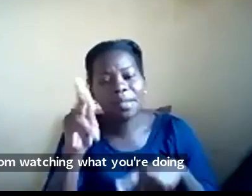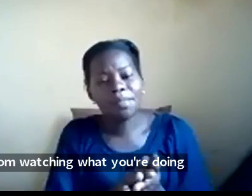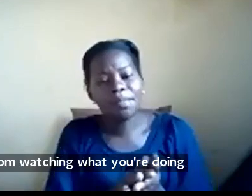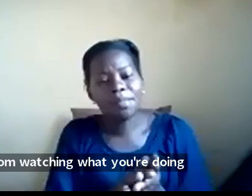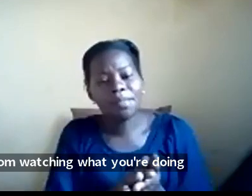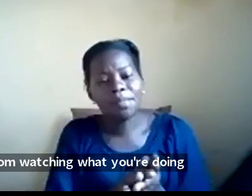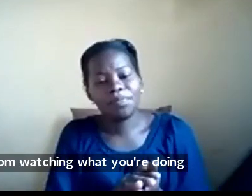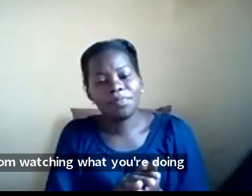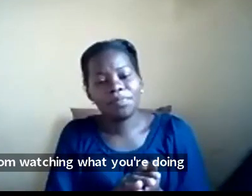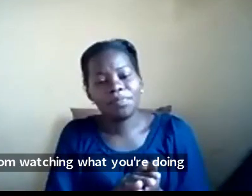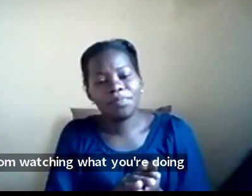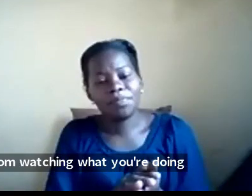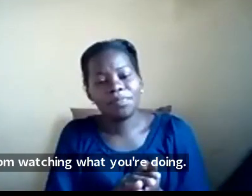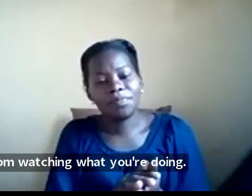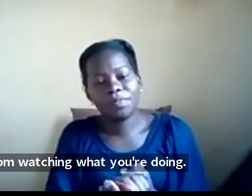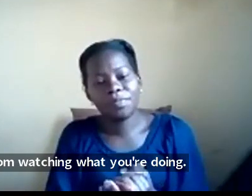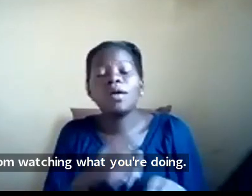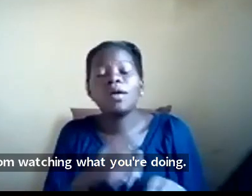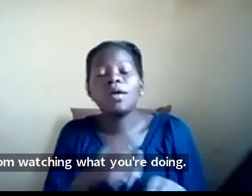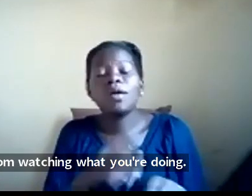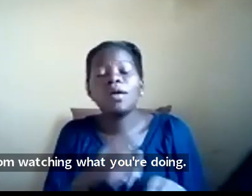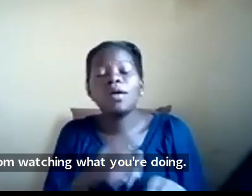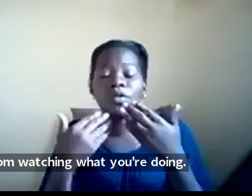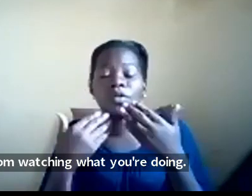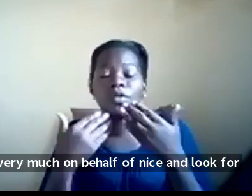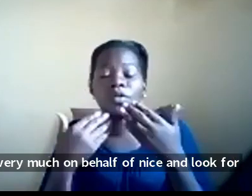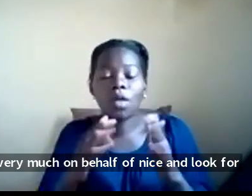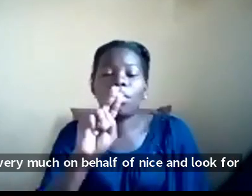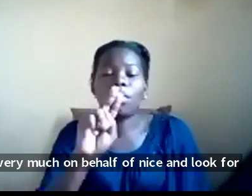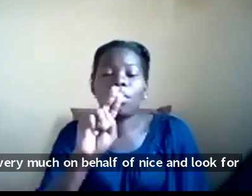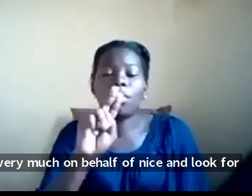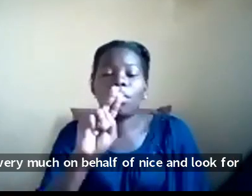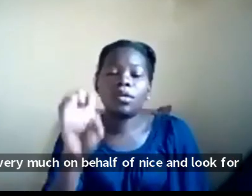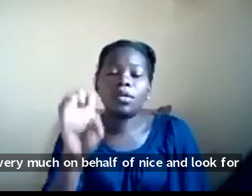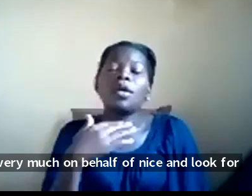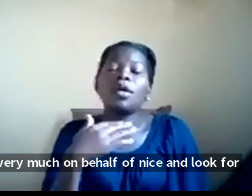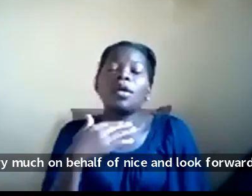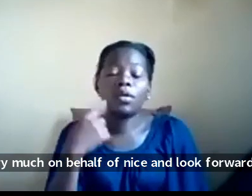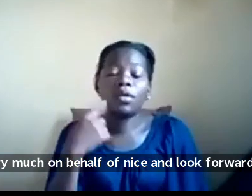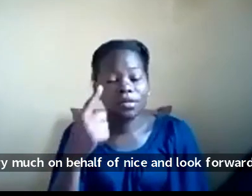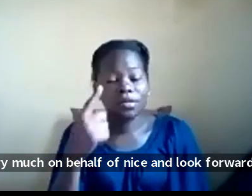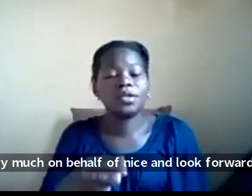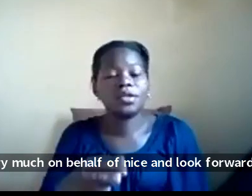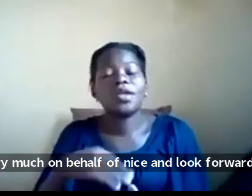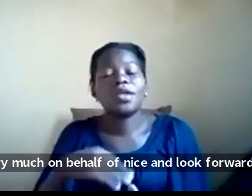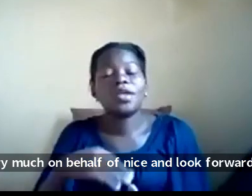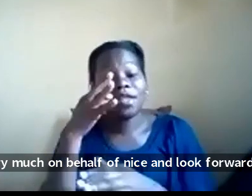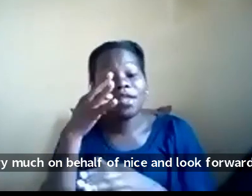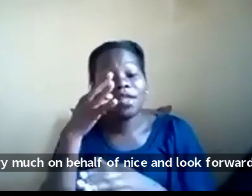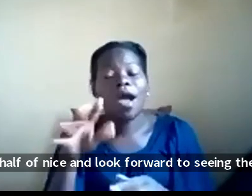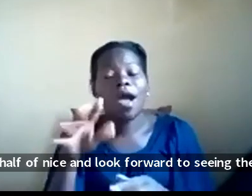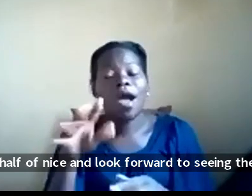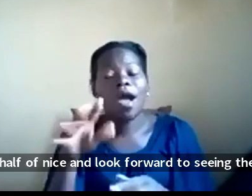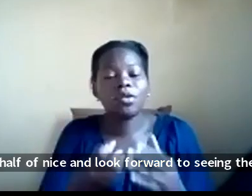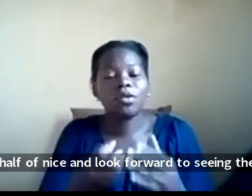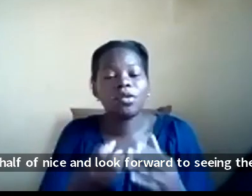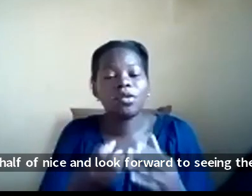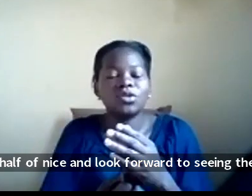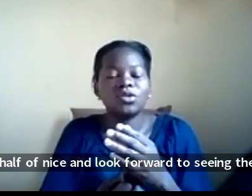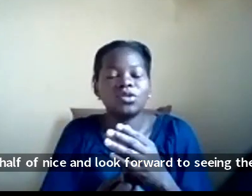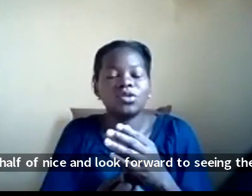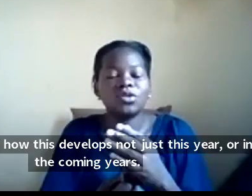on behalf of NACE and look forward to seeing the next phase of how this develops, not just this year, but in the coming years. So your parting shots, Banner.